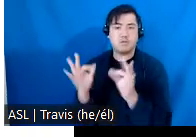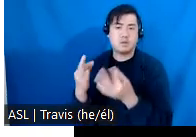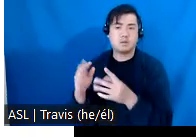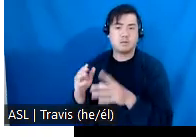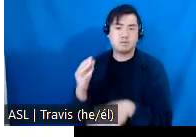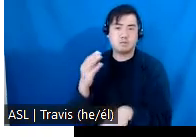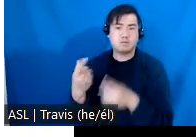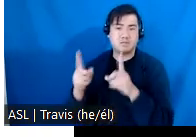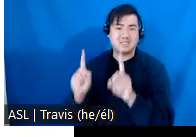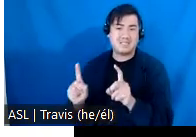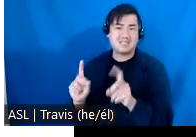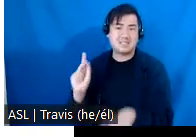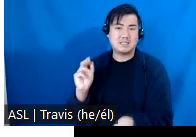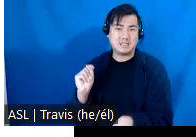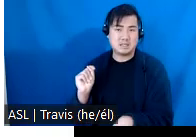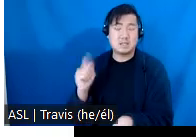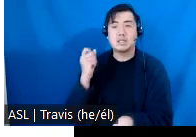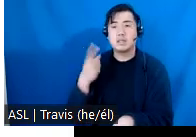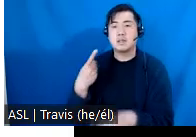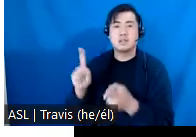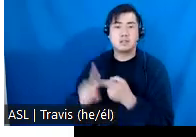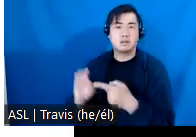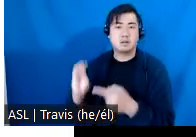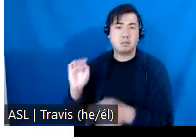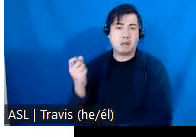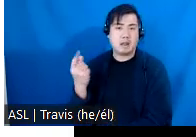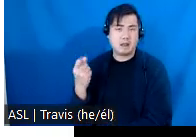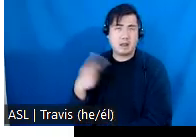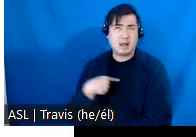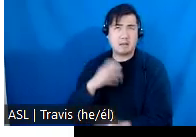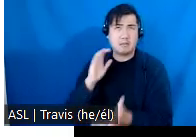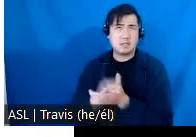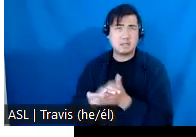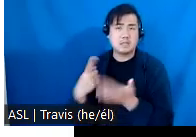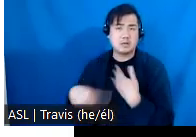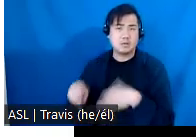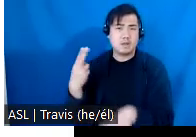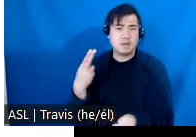again, that is up until May 11th, which is, I believe, Thursday of next week.